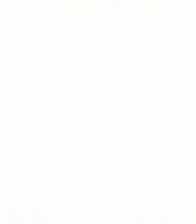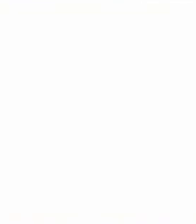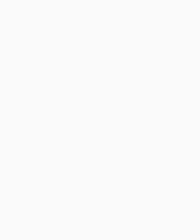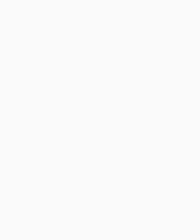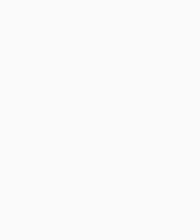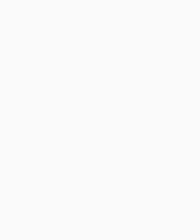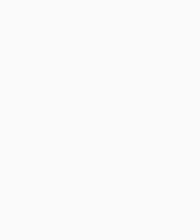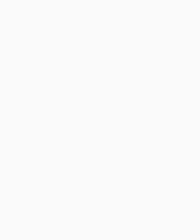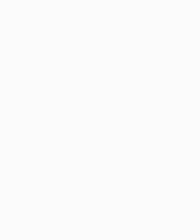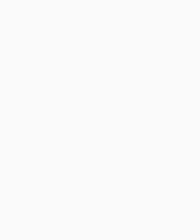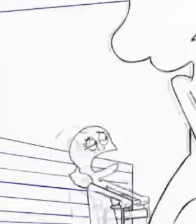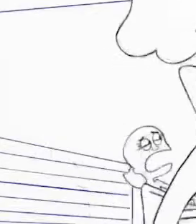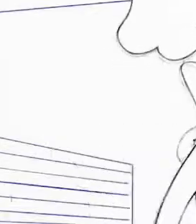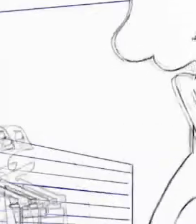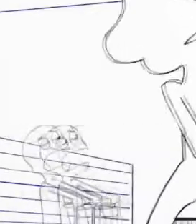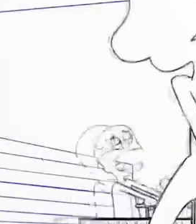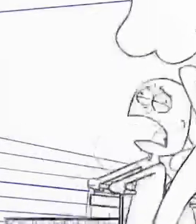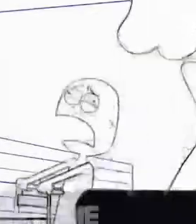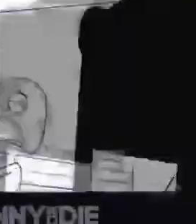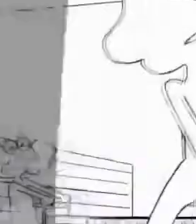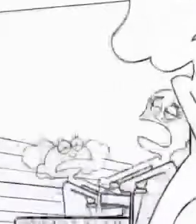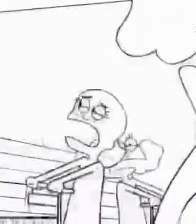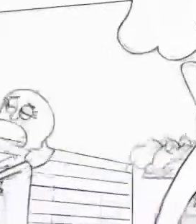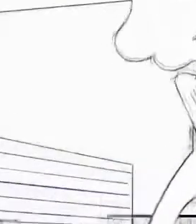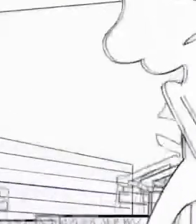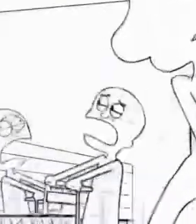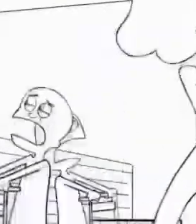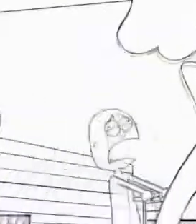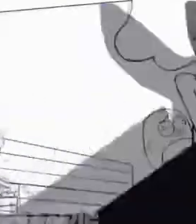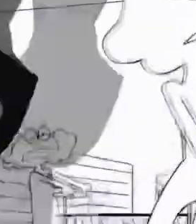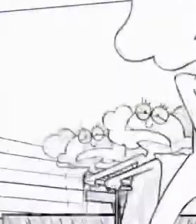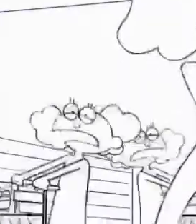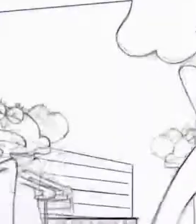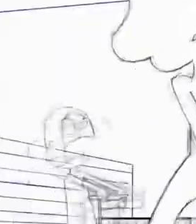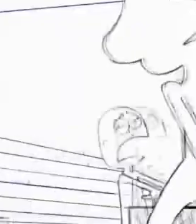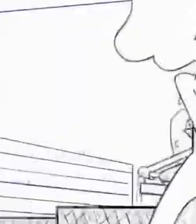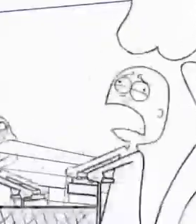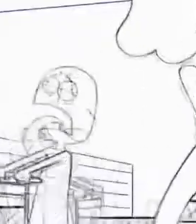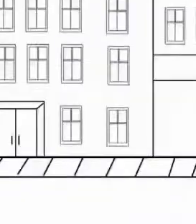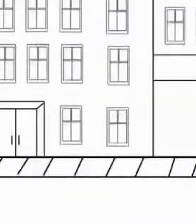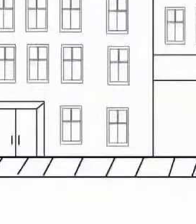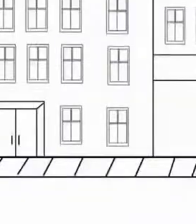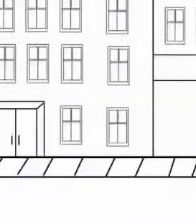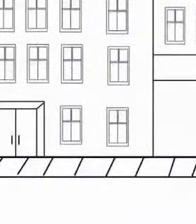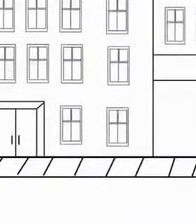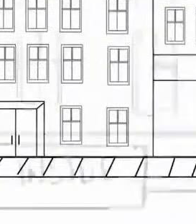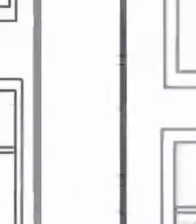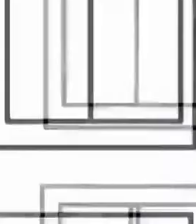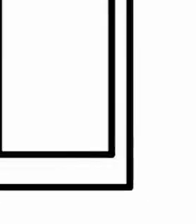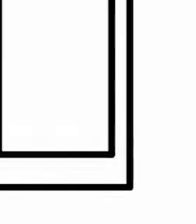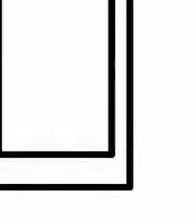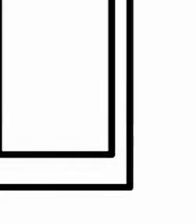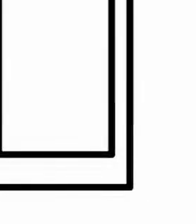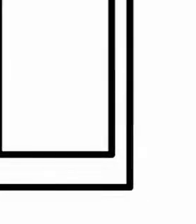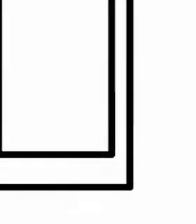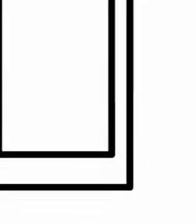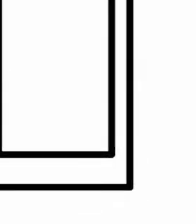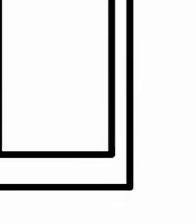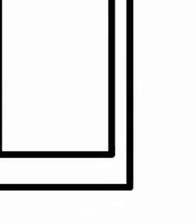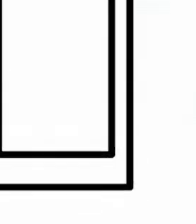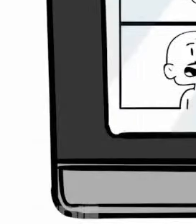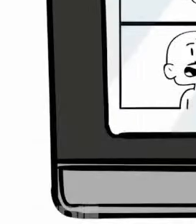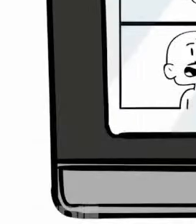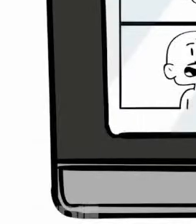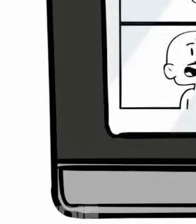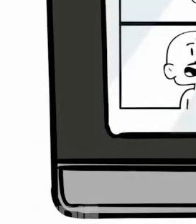Man, these times we're living in are crazy. Remember when the Rona first hit and people were fighting over toilet paper? Or in the house with nothing to do but